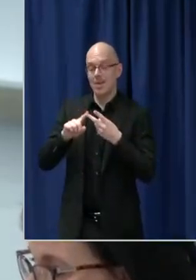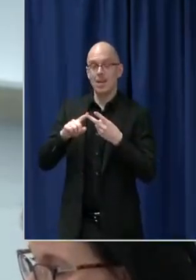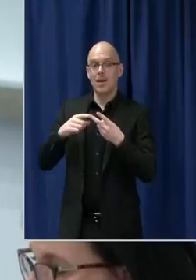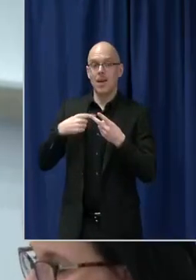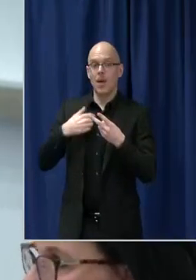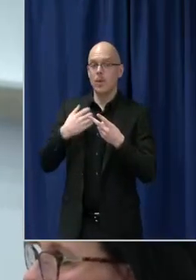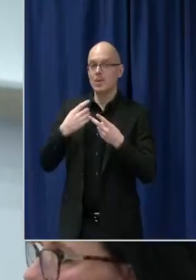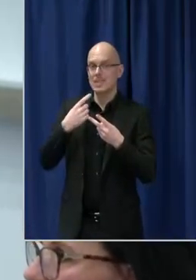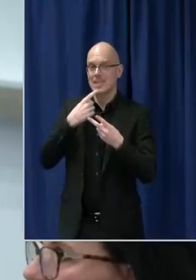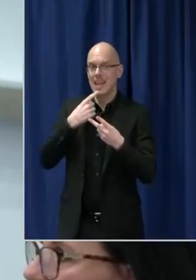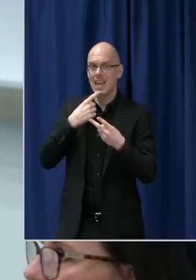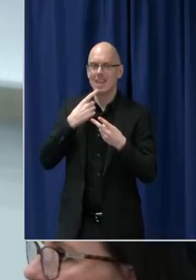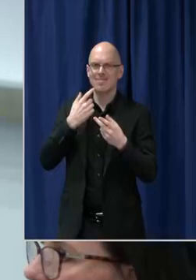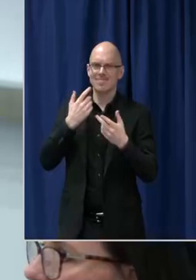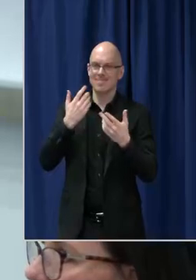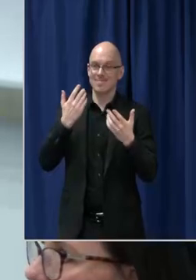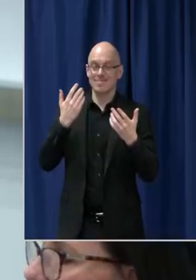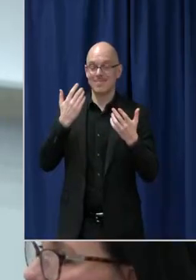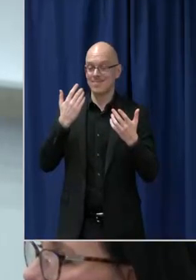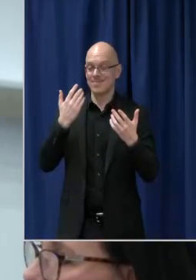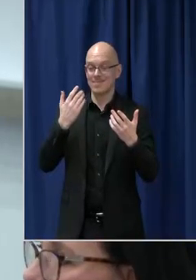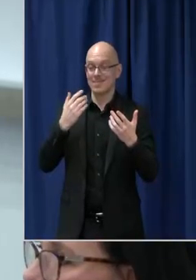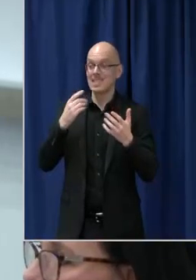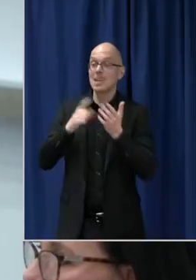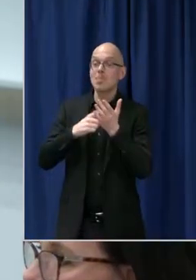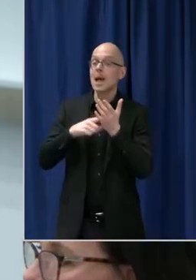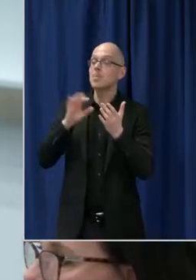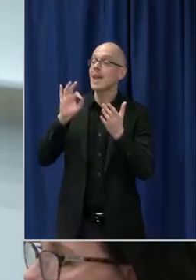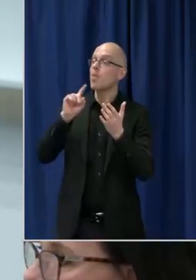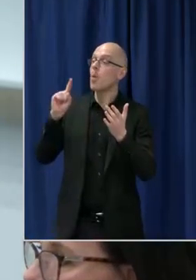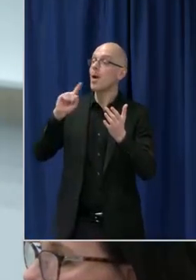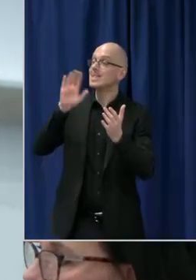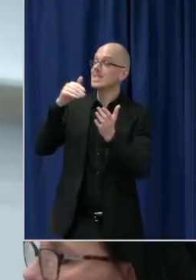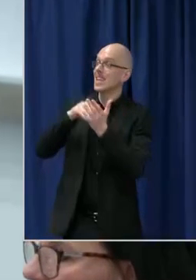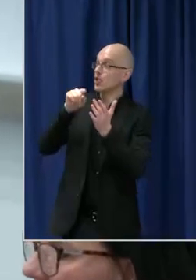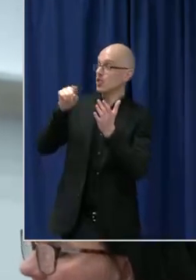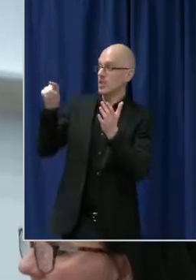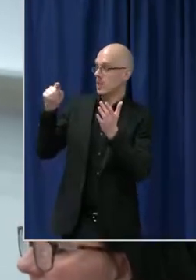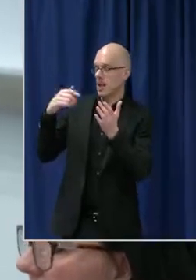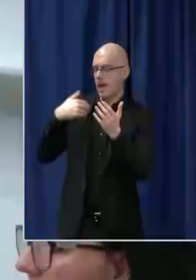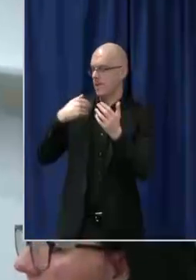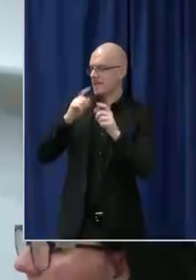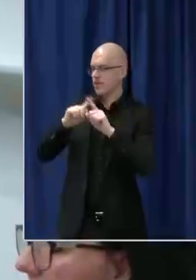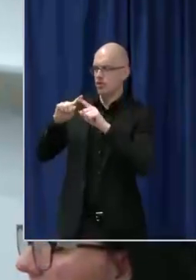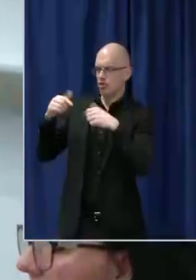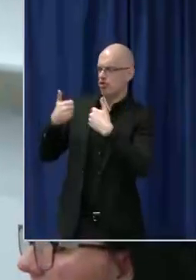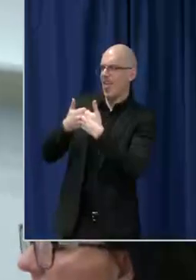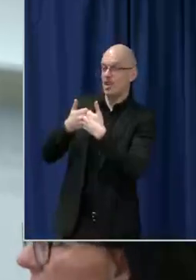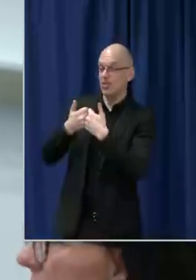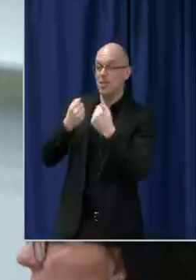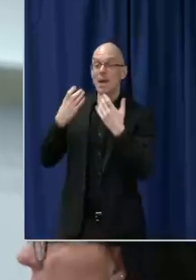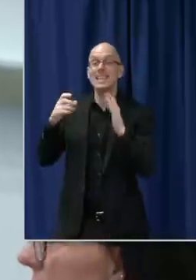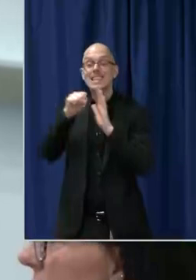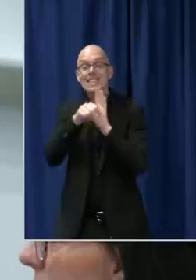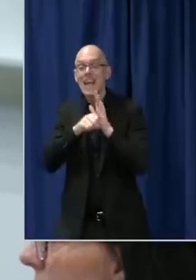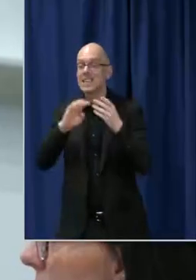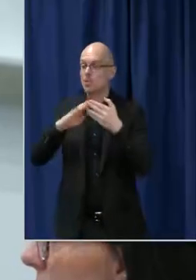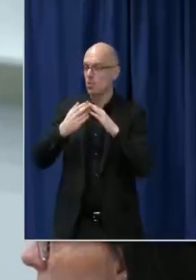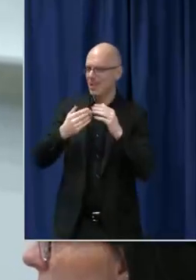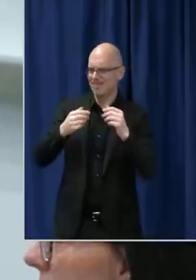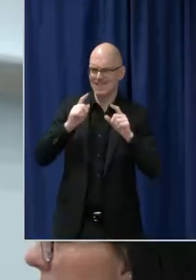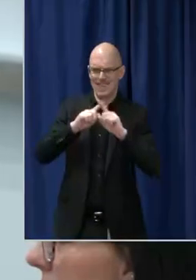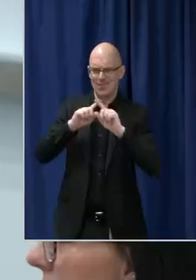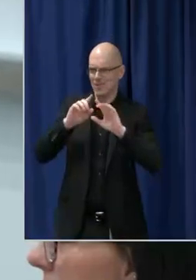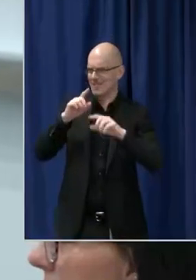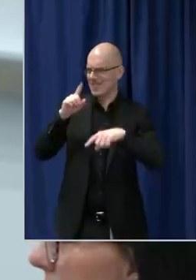is challenged at times in some of our 911 centers that there's a lot of diversity across states and communities with the technology in